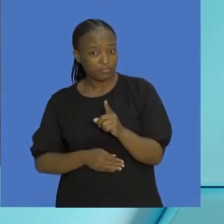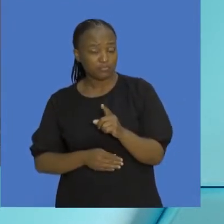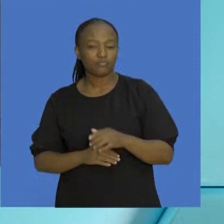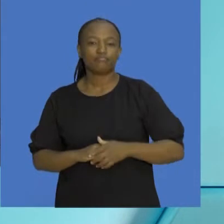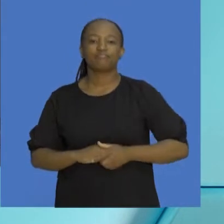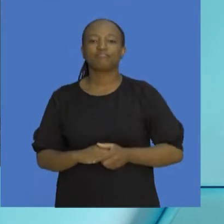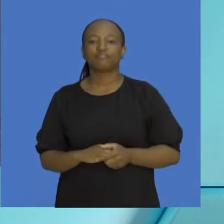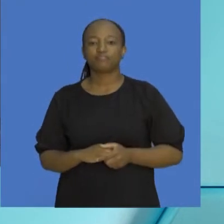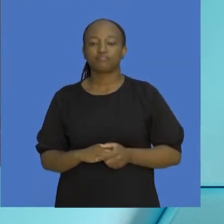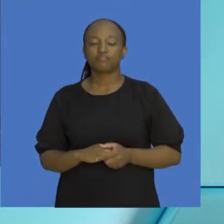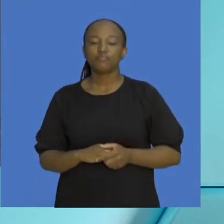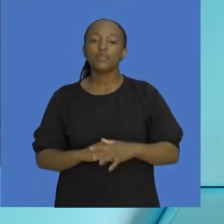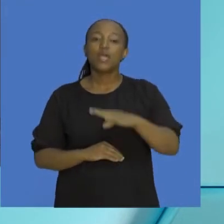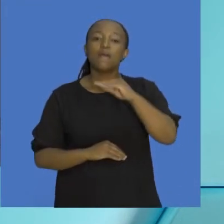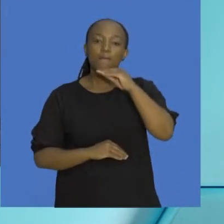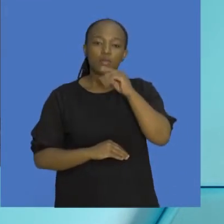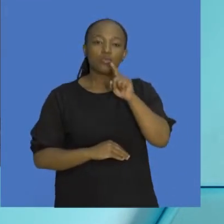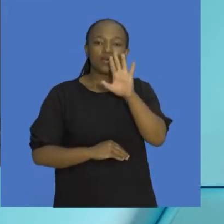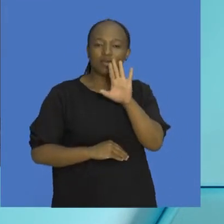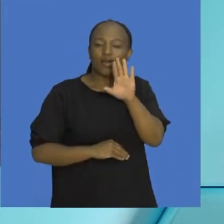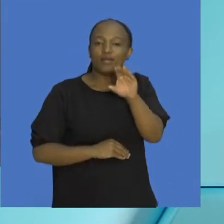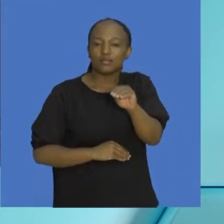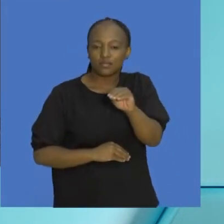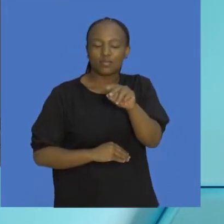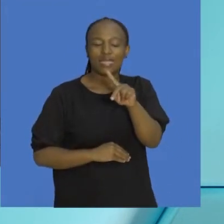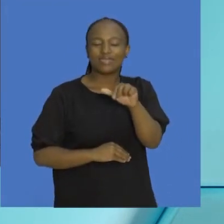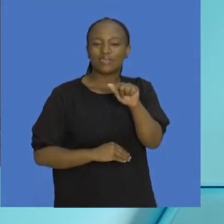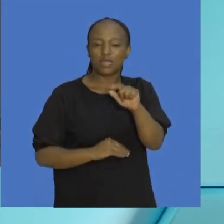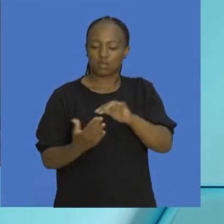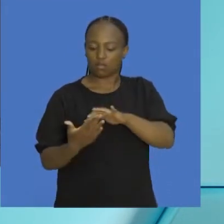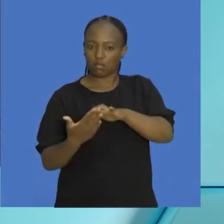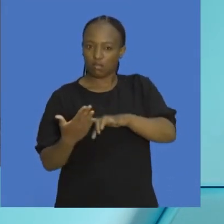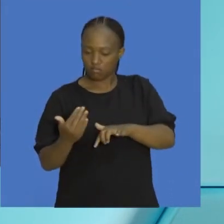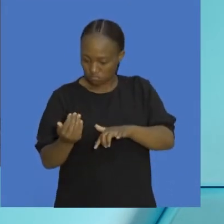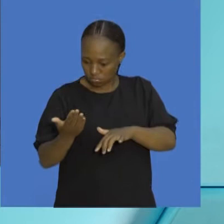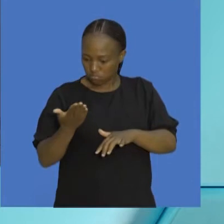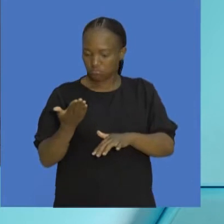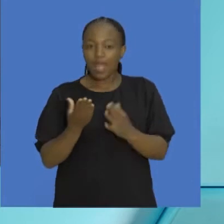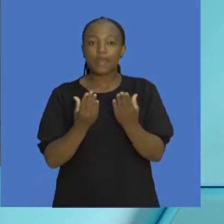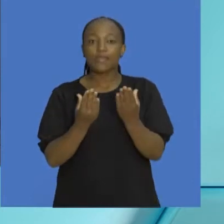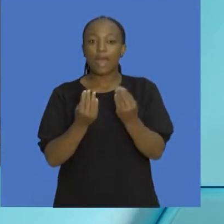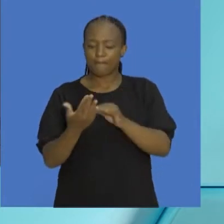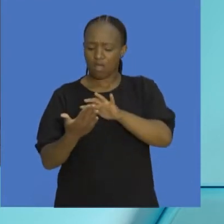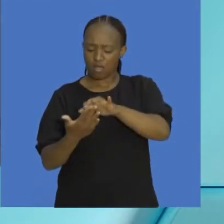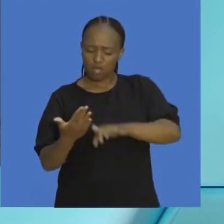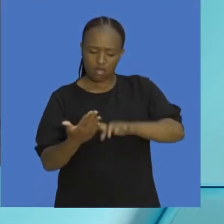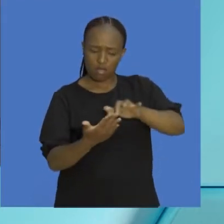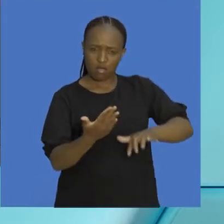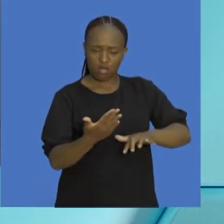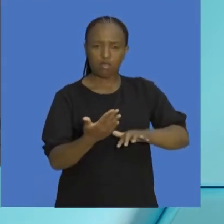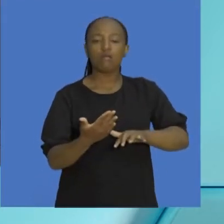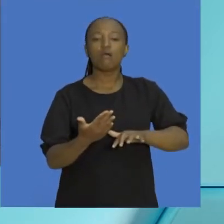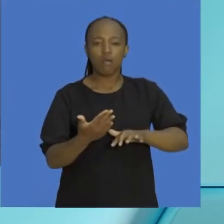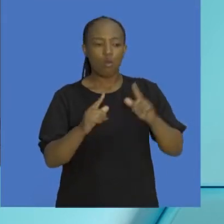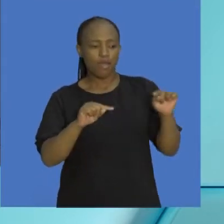I think we should question things. If we have data in front of us, it's better to accept an